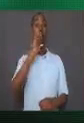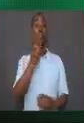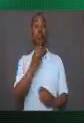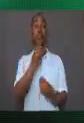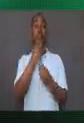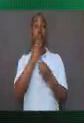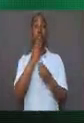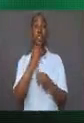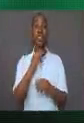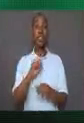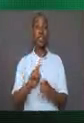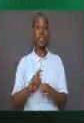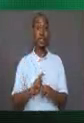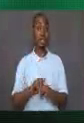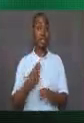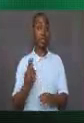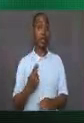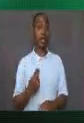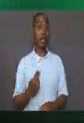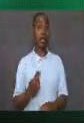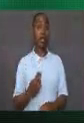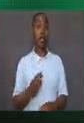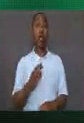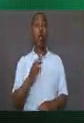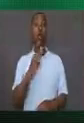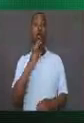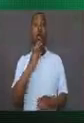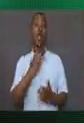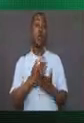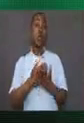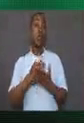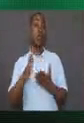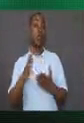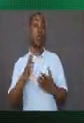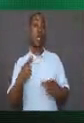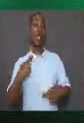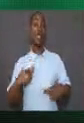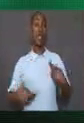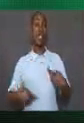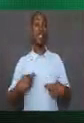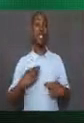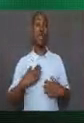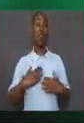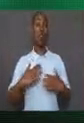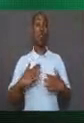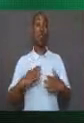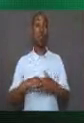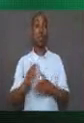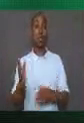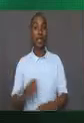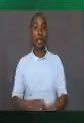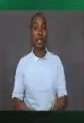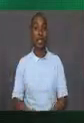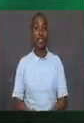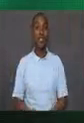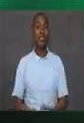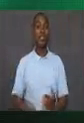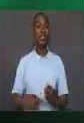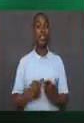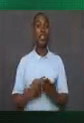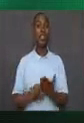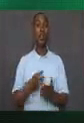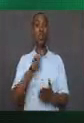lose water from our lungs through respiration and through feces. Thus, we are